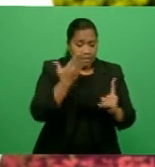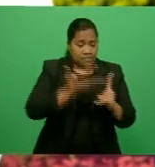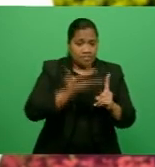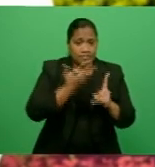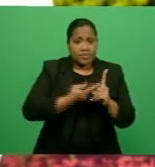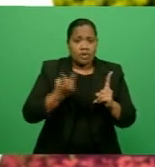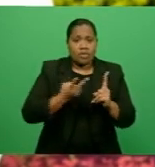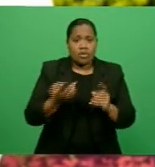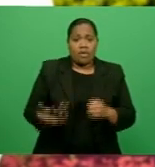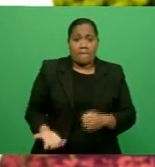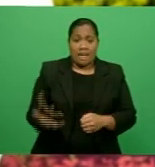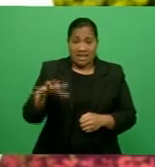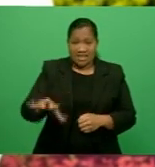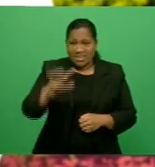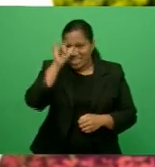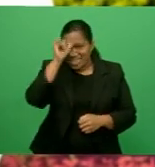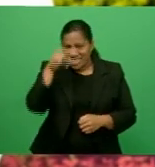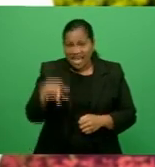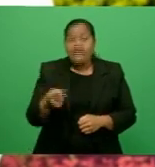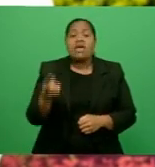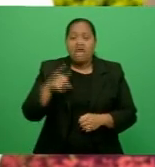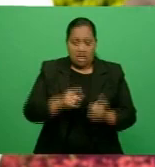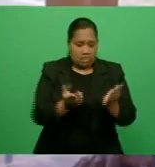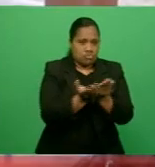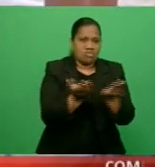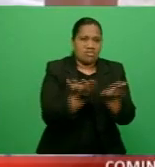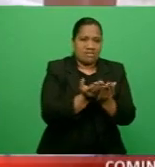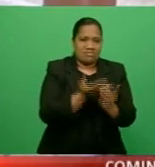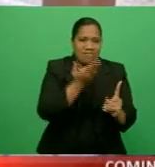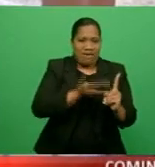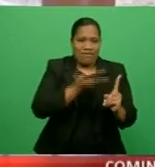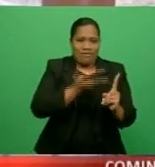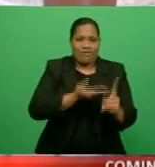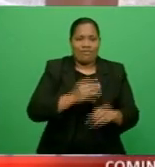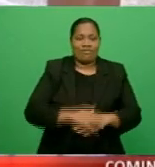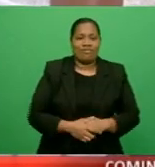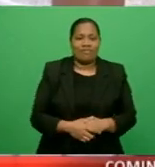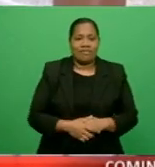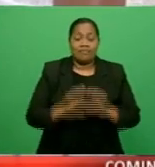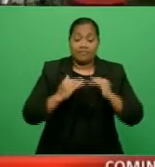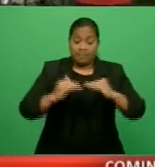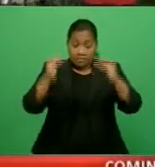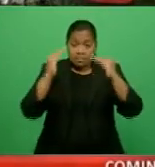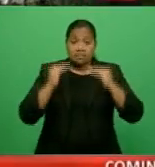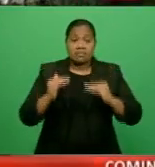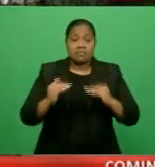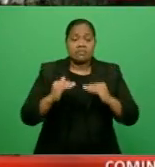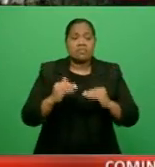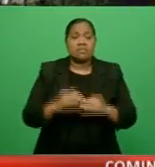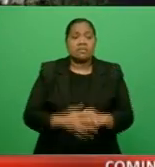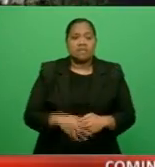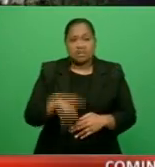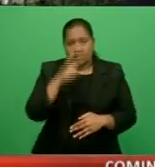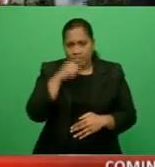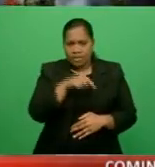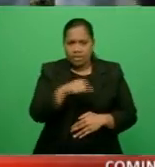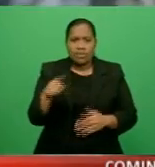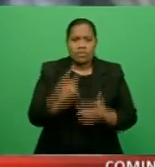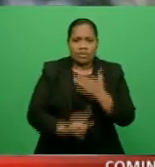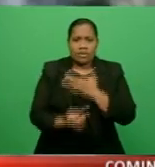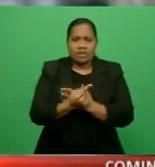Muslim. Edwin Nand, FBC News. Up ahead, resident given police